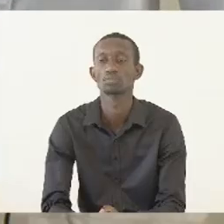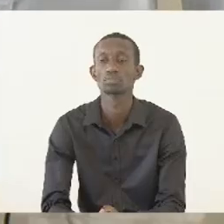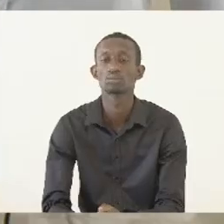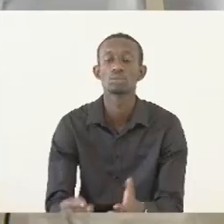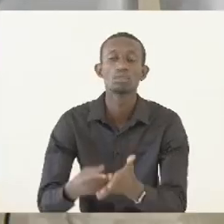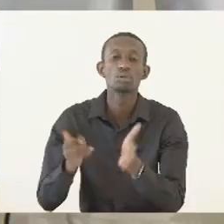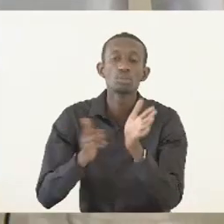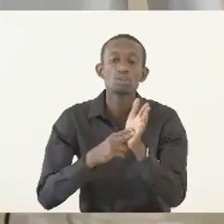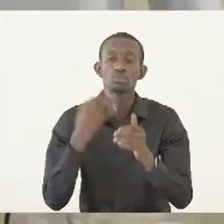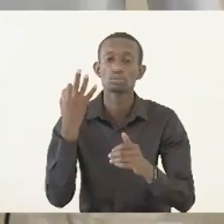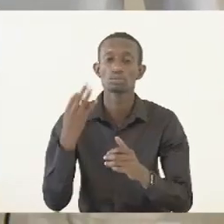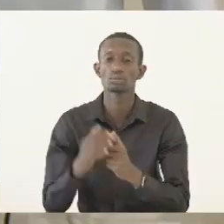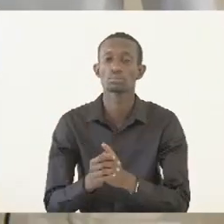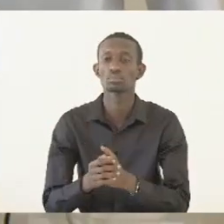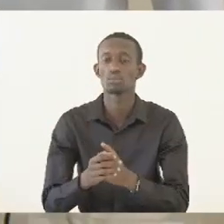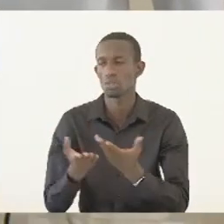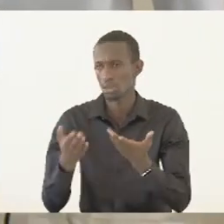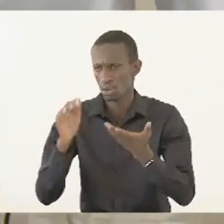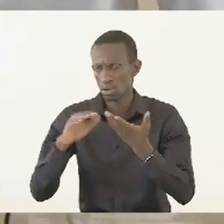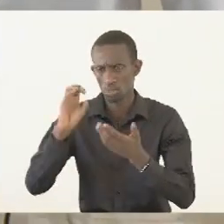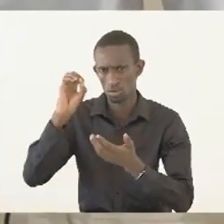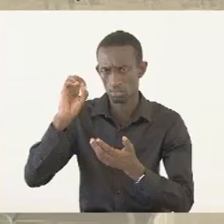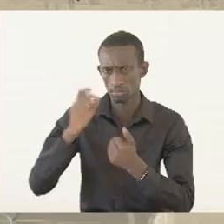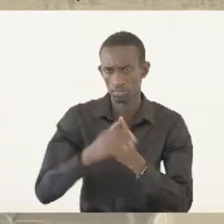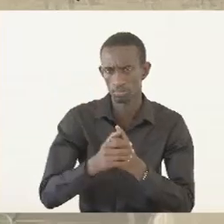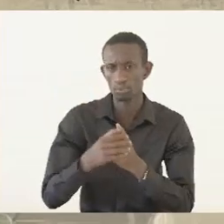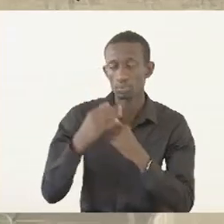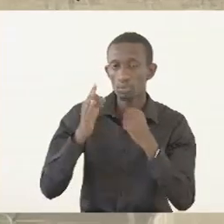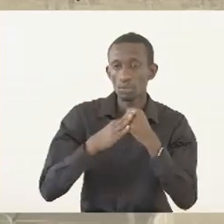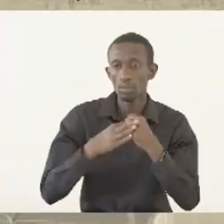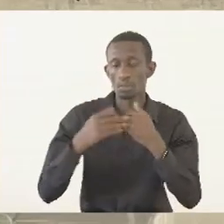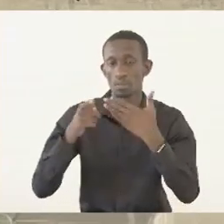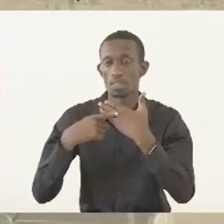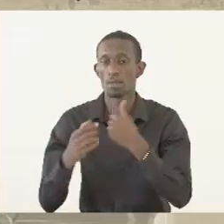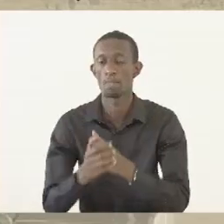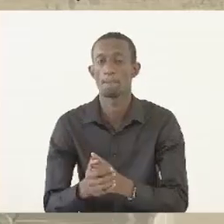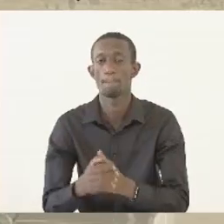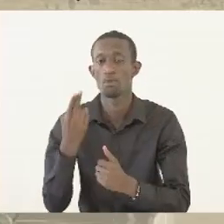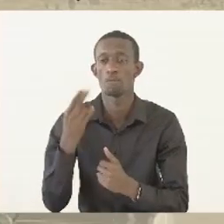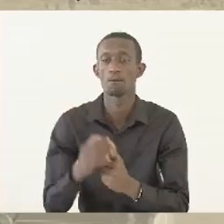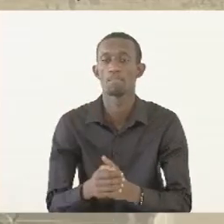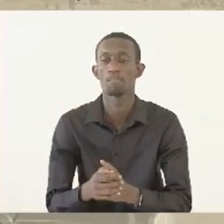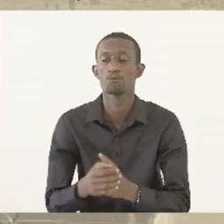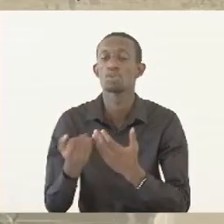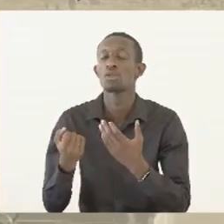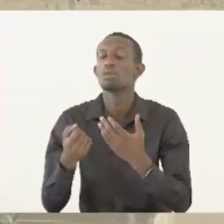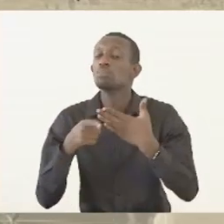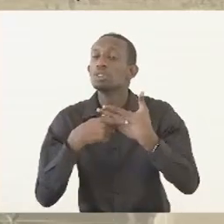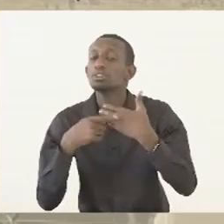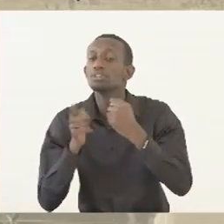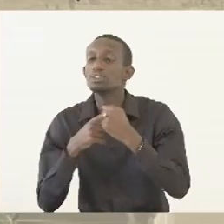be 3. For oxygen, it is 8 minus 2. And we get minus 6. We